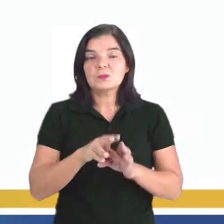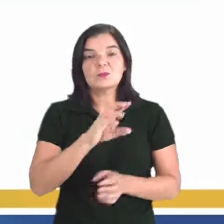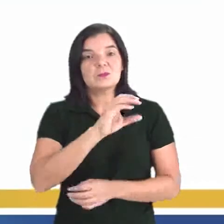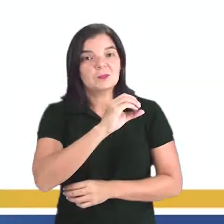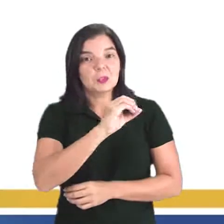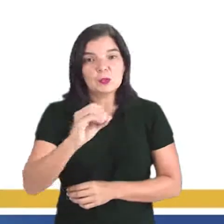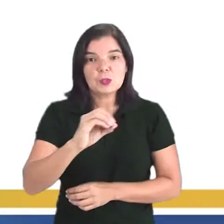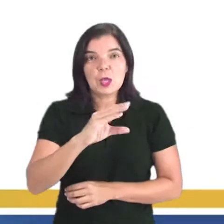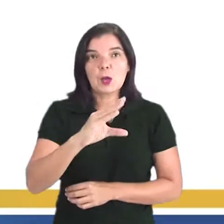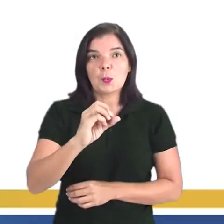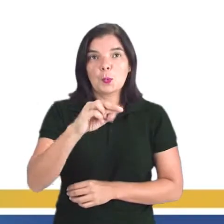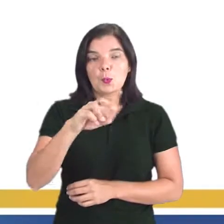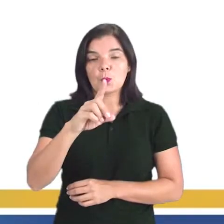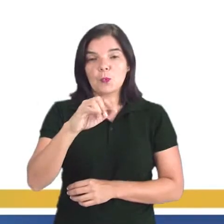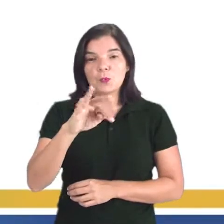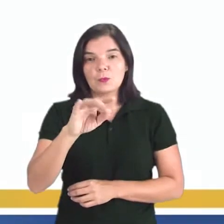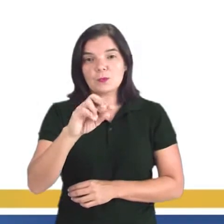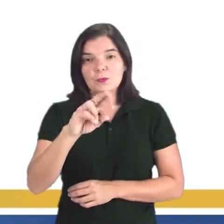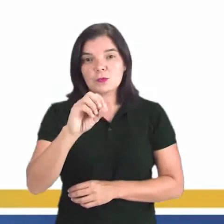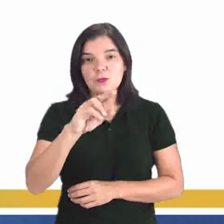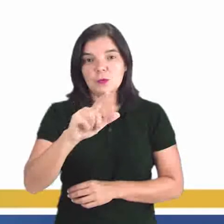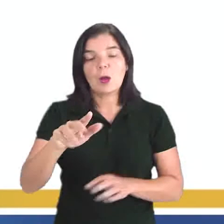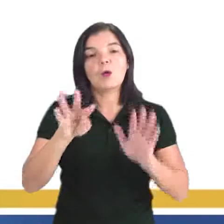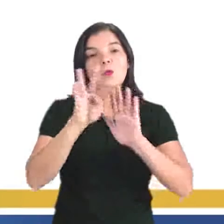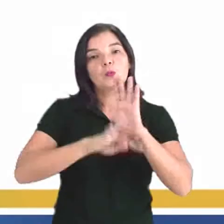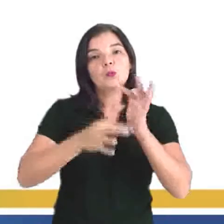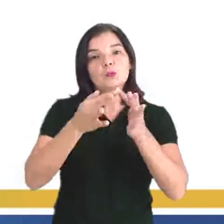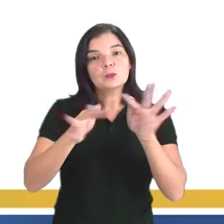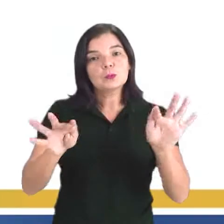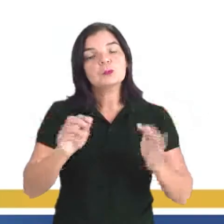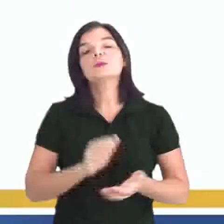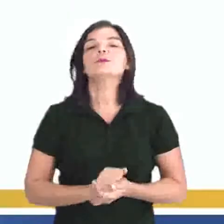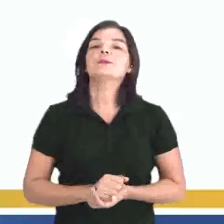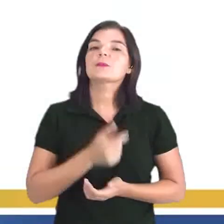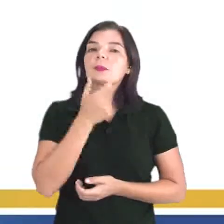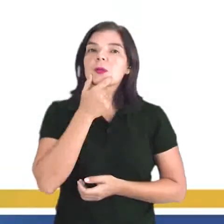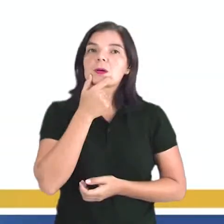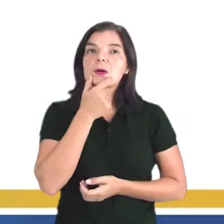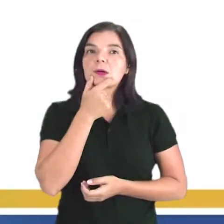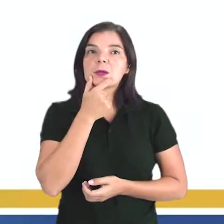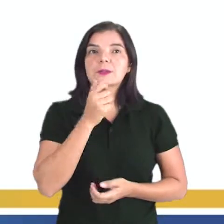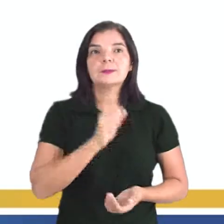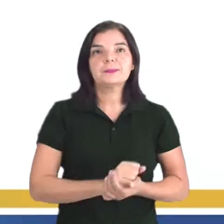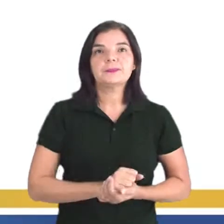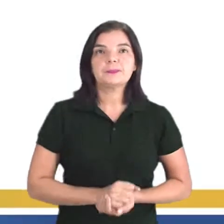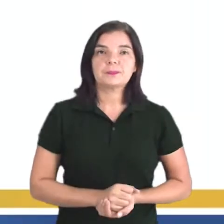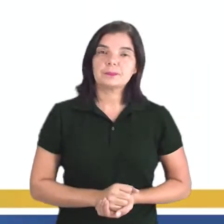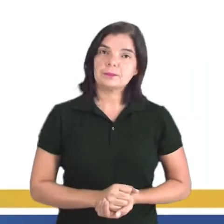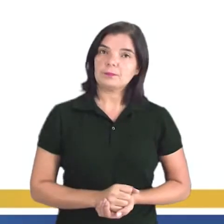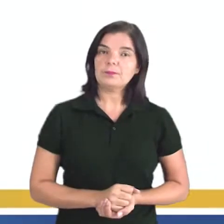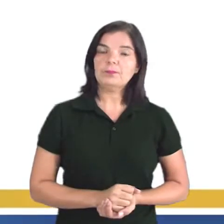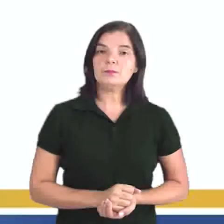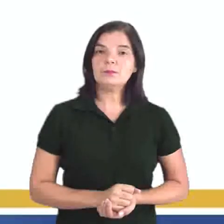Então, fiquem atentos e tentem descobrir. O texto diz assim: What is COVID-19?